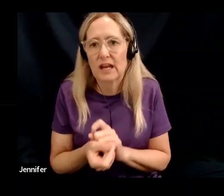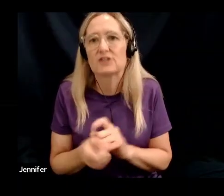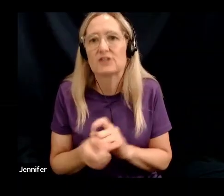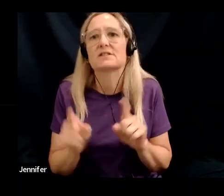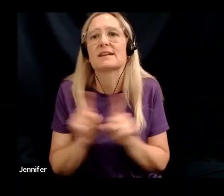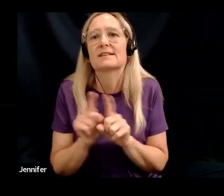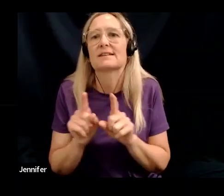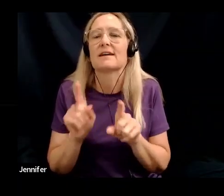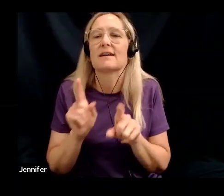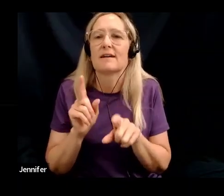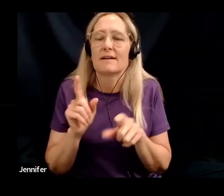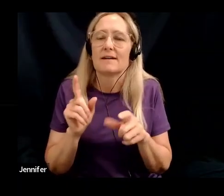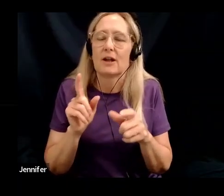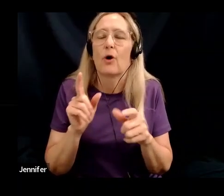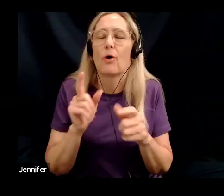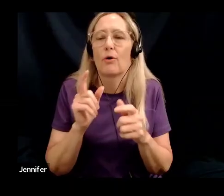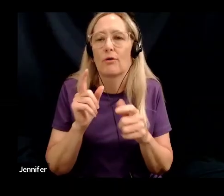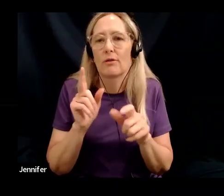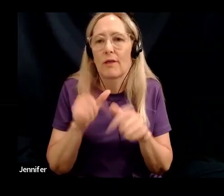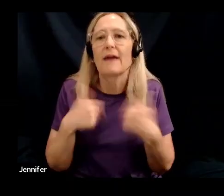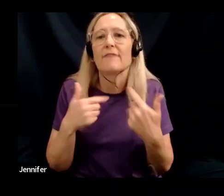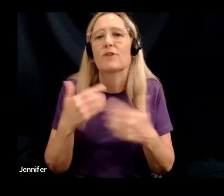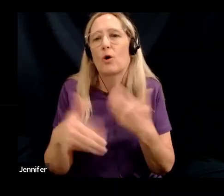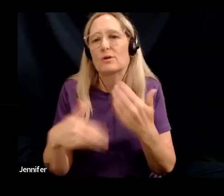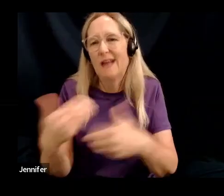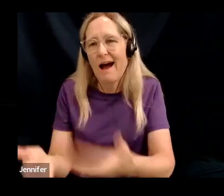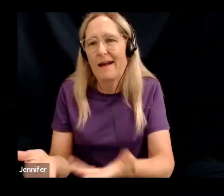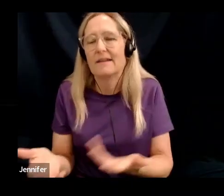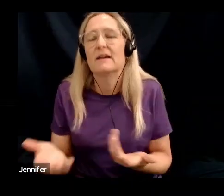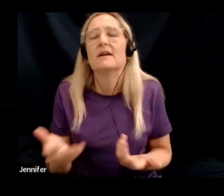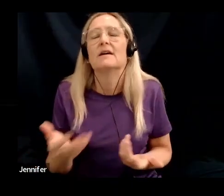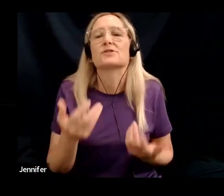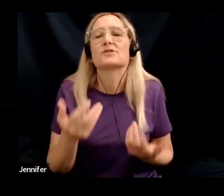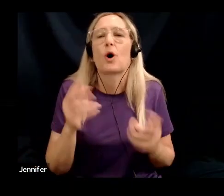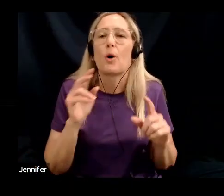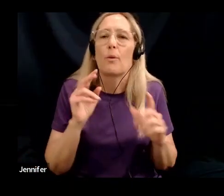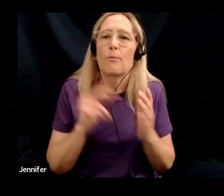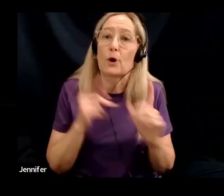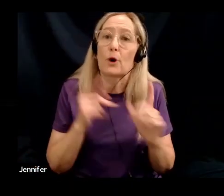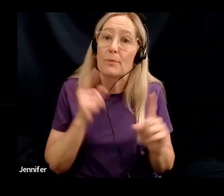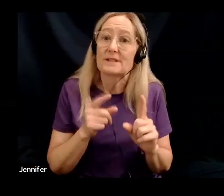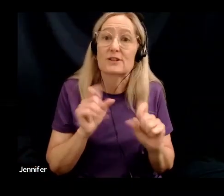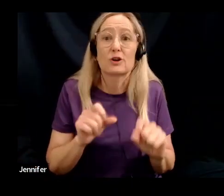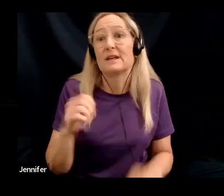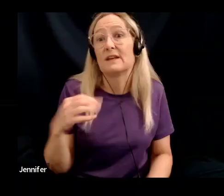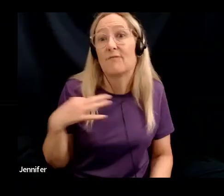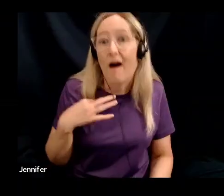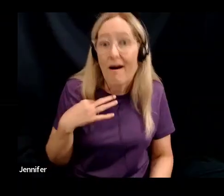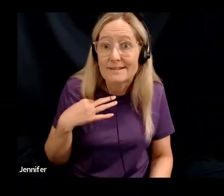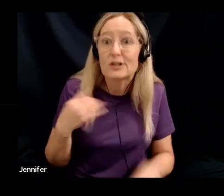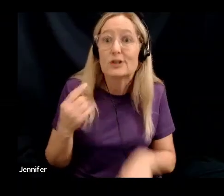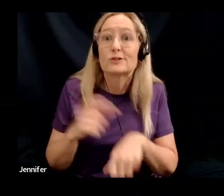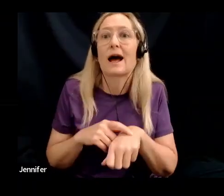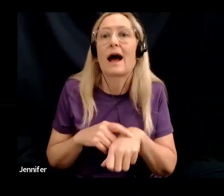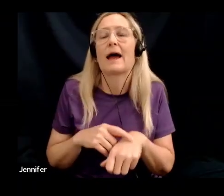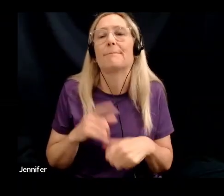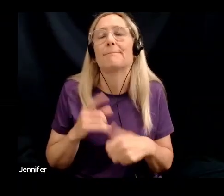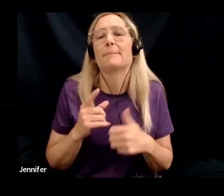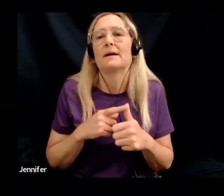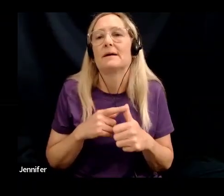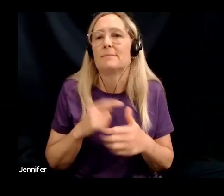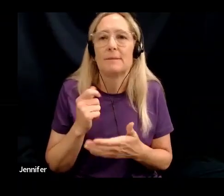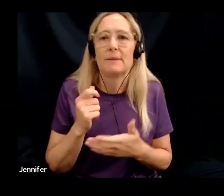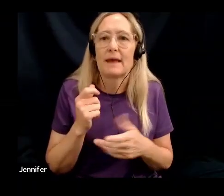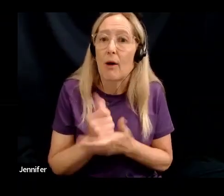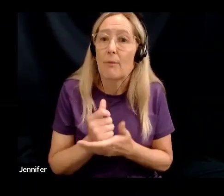life. So just knowing that purpose can come from a variety of different areas, such as volunteering, can be really helpful in